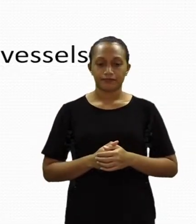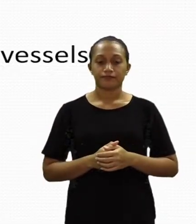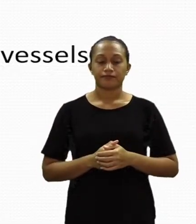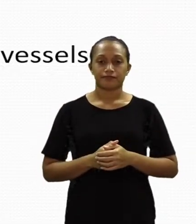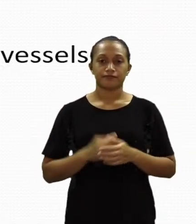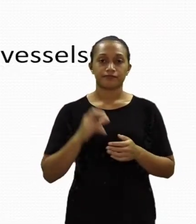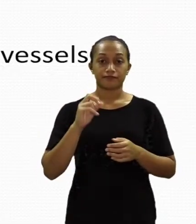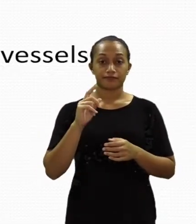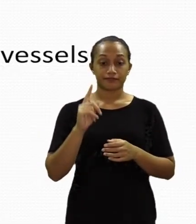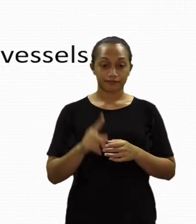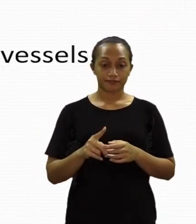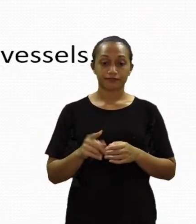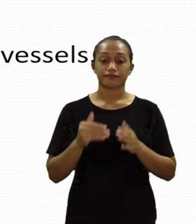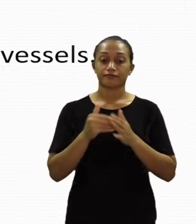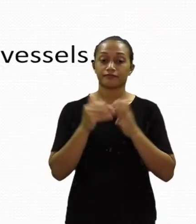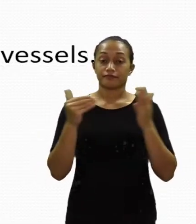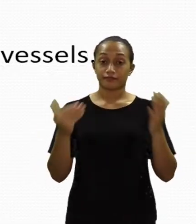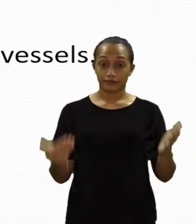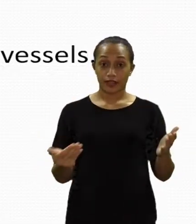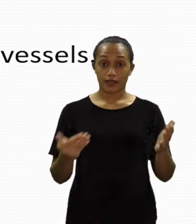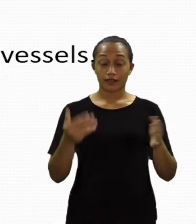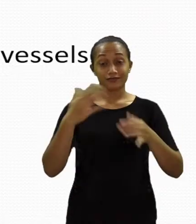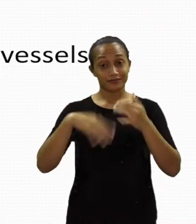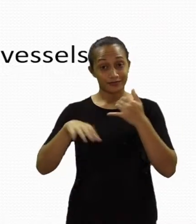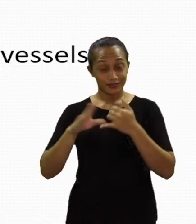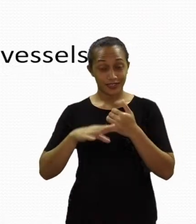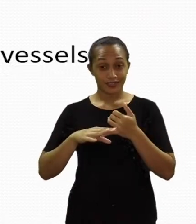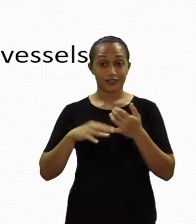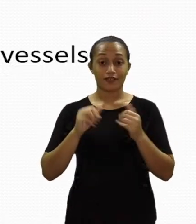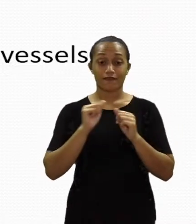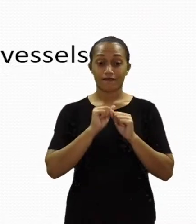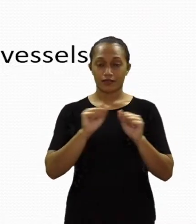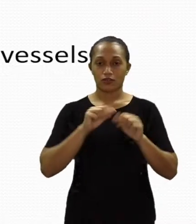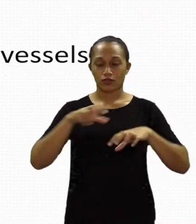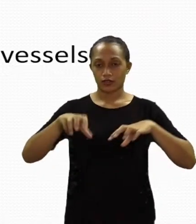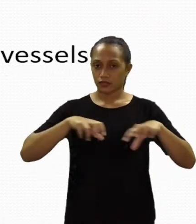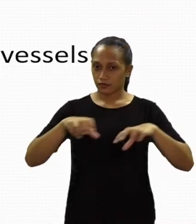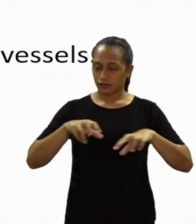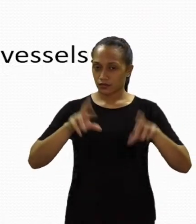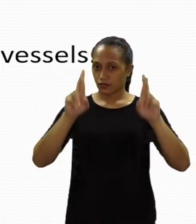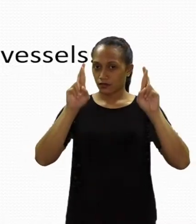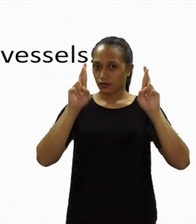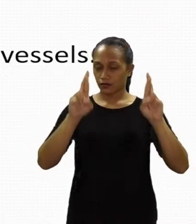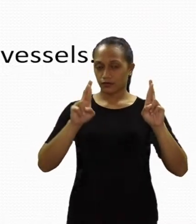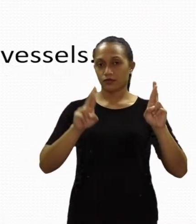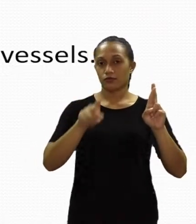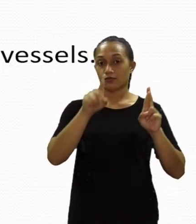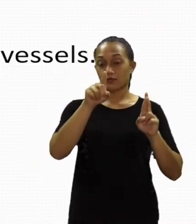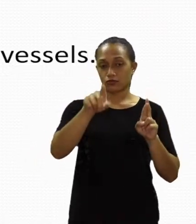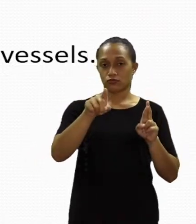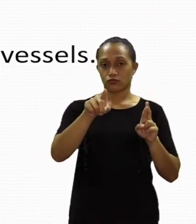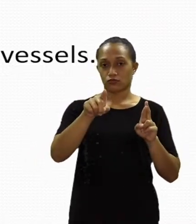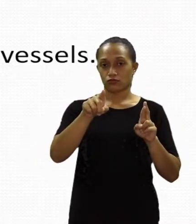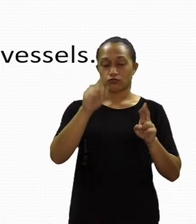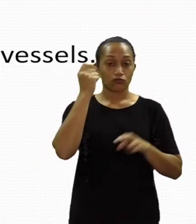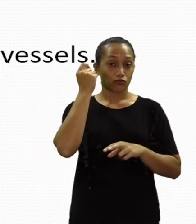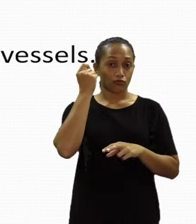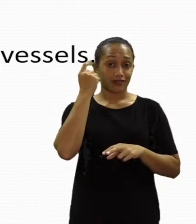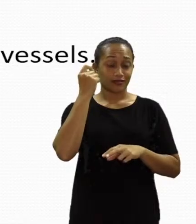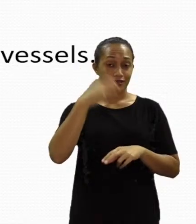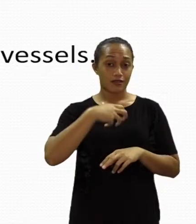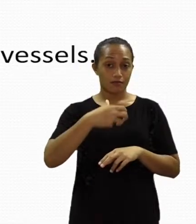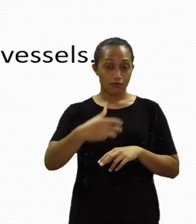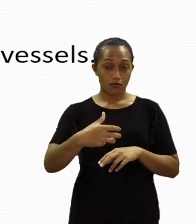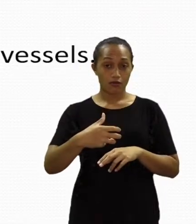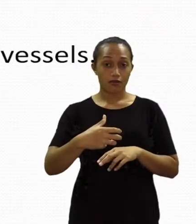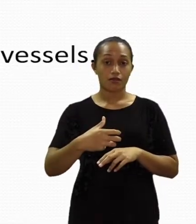Okay, that is the end of our quiz, and I hope you understand